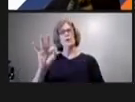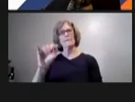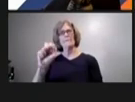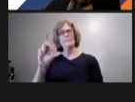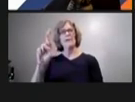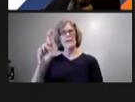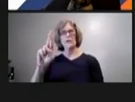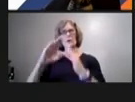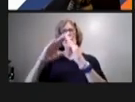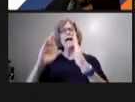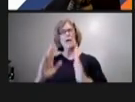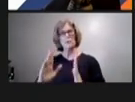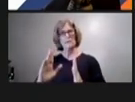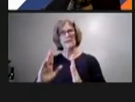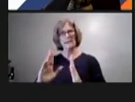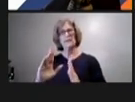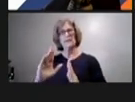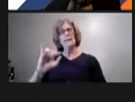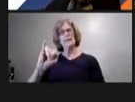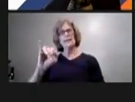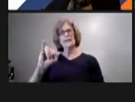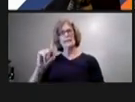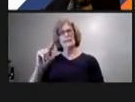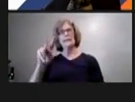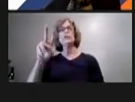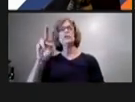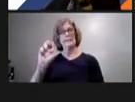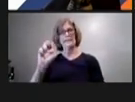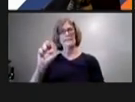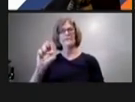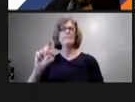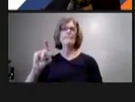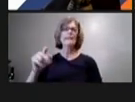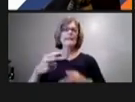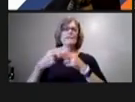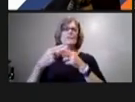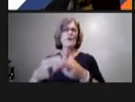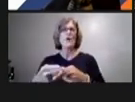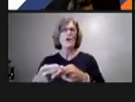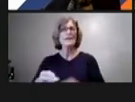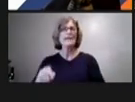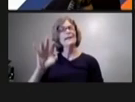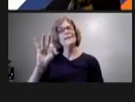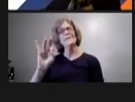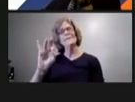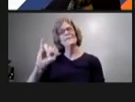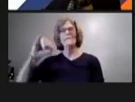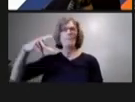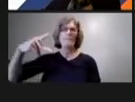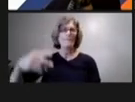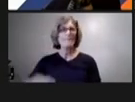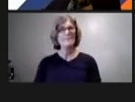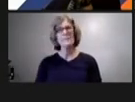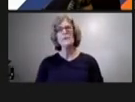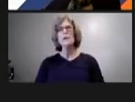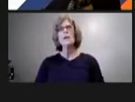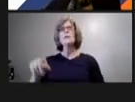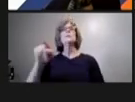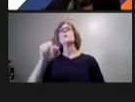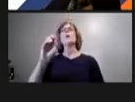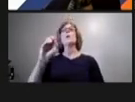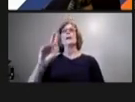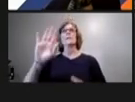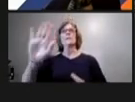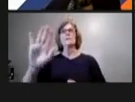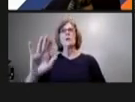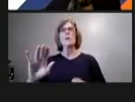or a FIP, for those of you following along with the government acronyms. And so to launch right into it, so let's